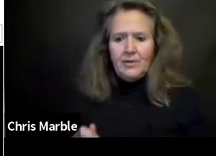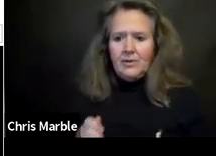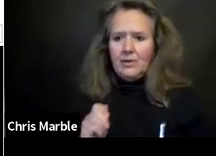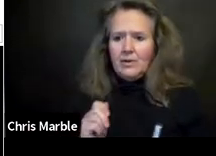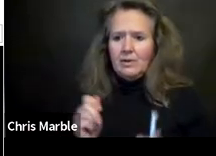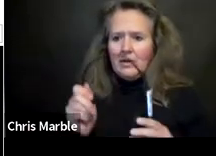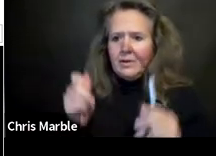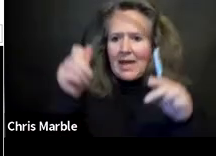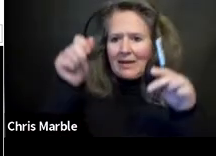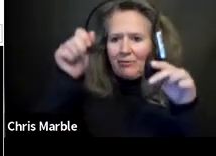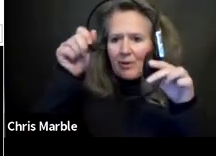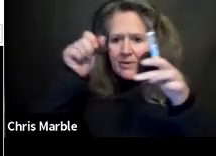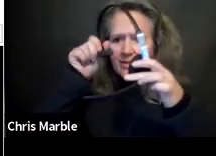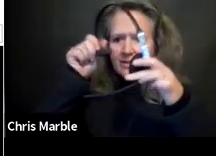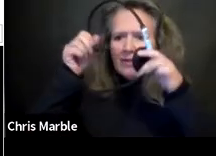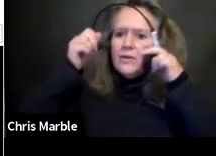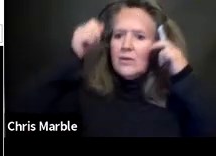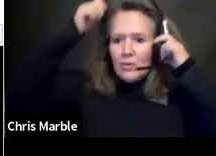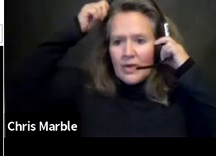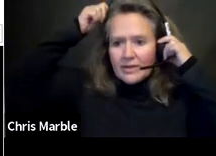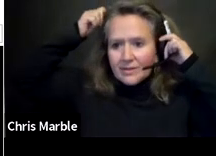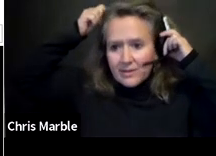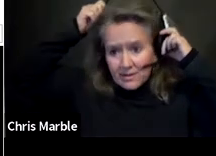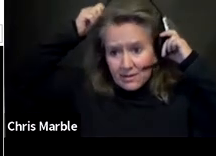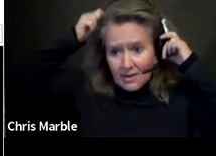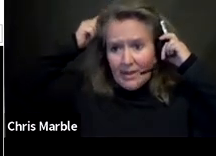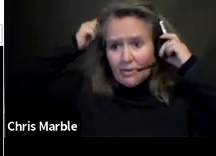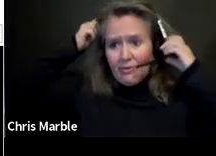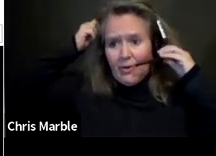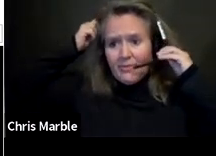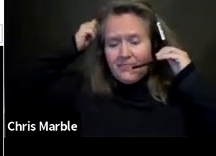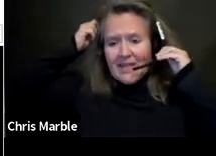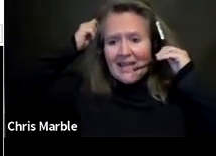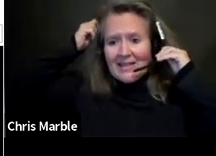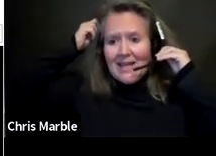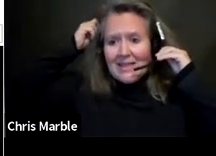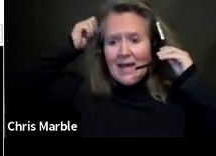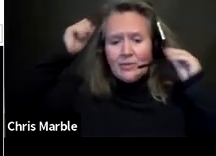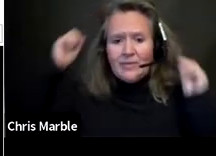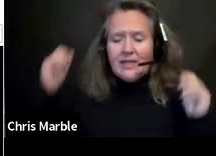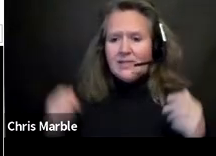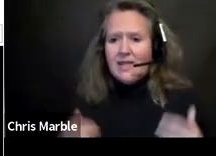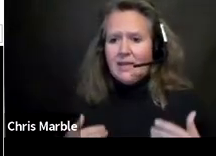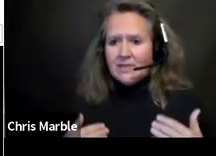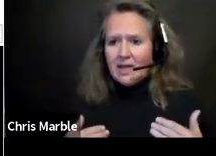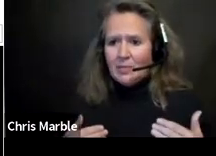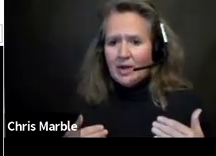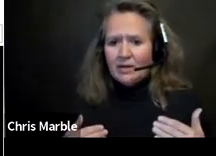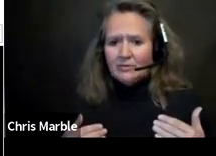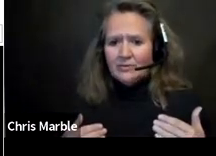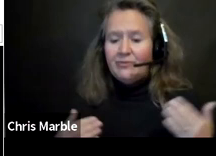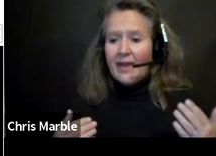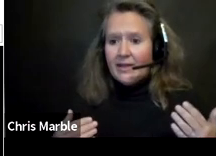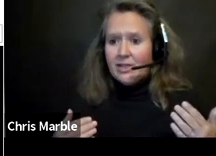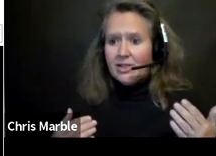headphones with a microphone. And again, that would be the same type